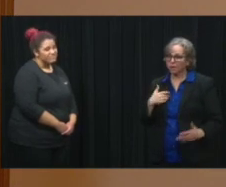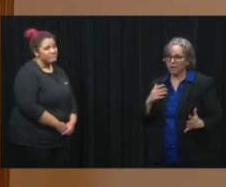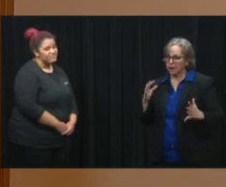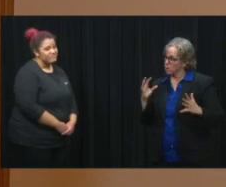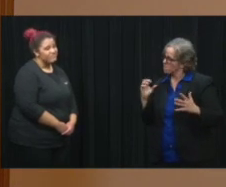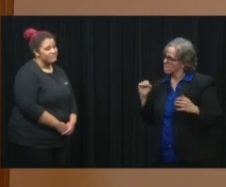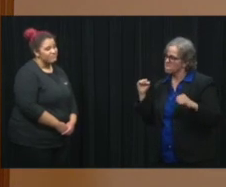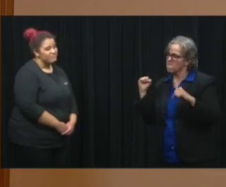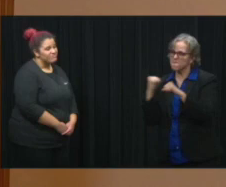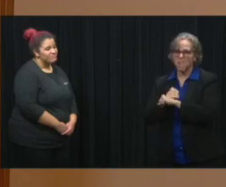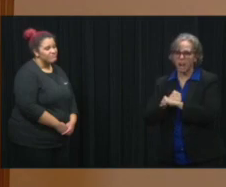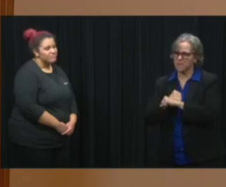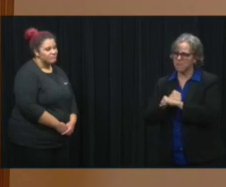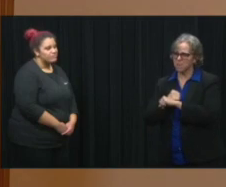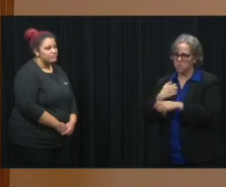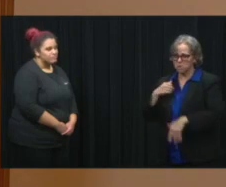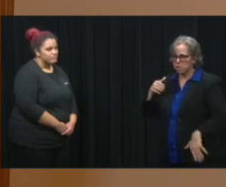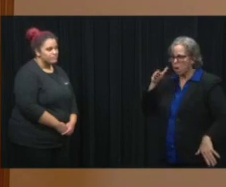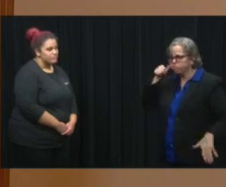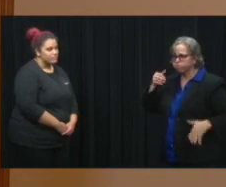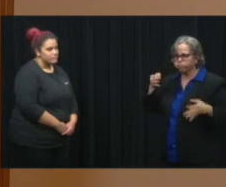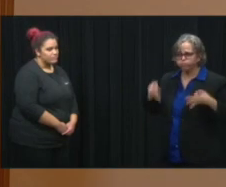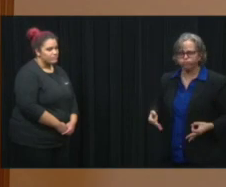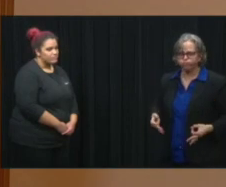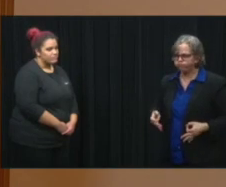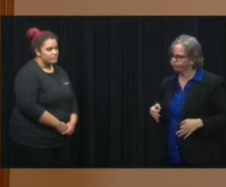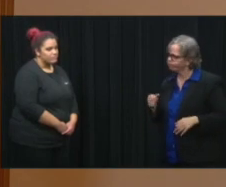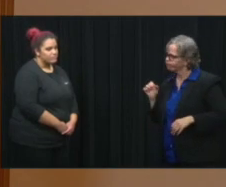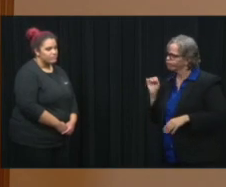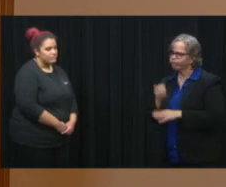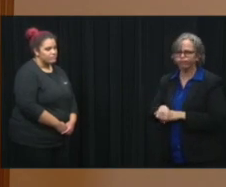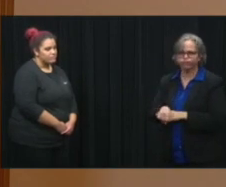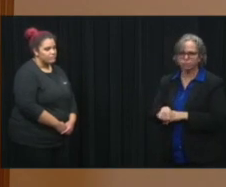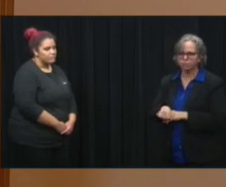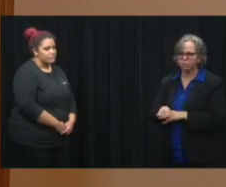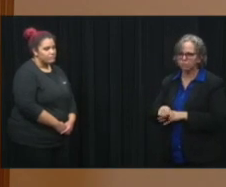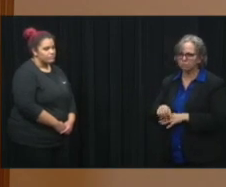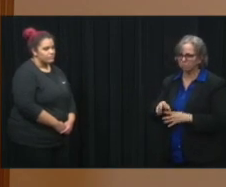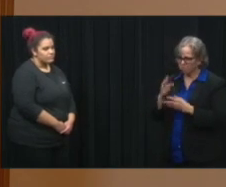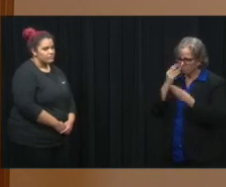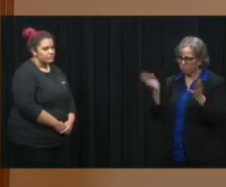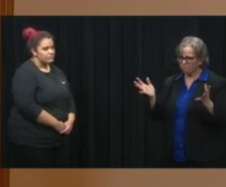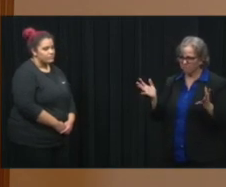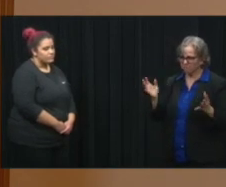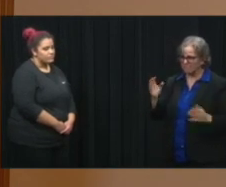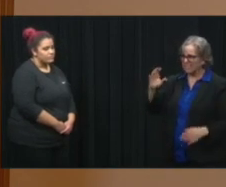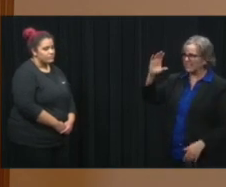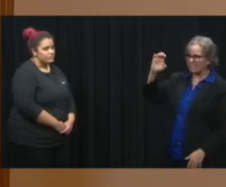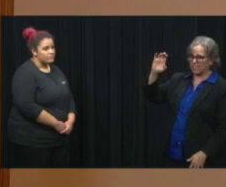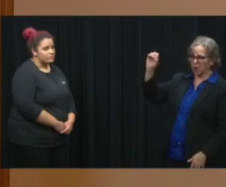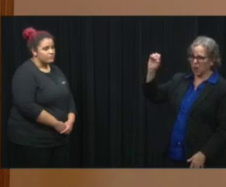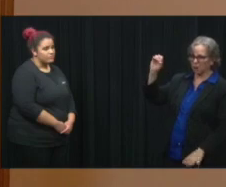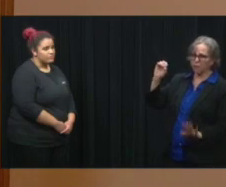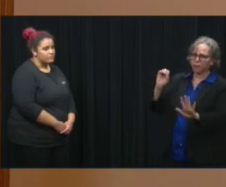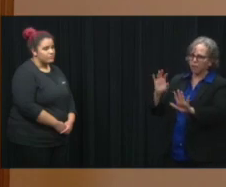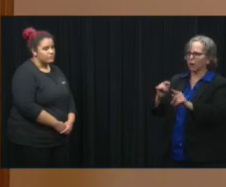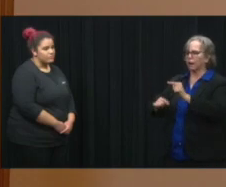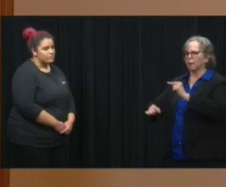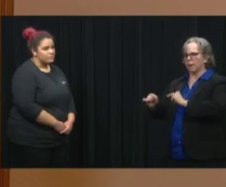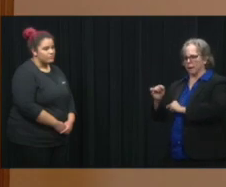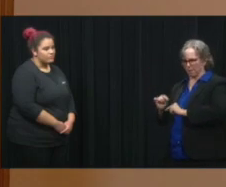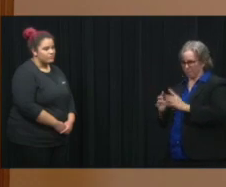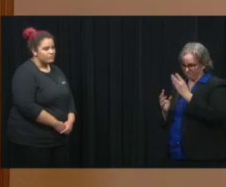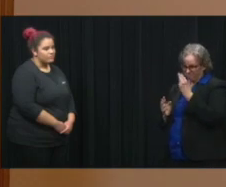build out our hospital system. Those CEOs, I'm telling you, these are CEOs. When you talk to the CEO, Dr.